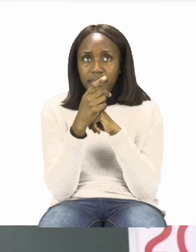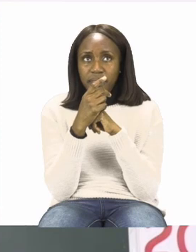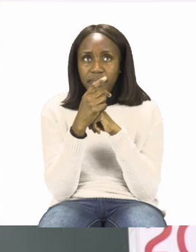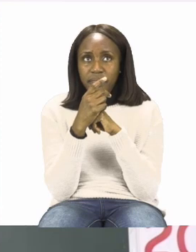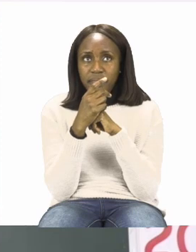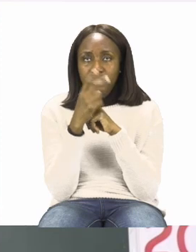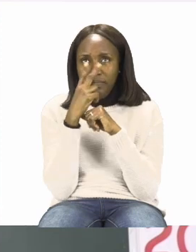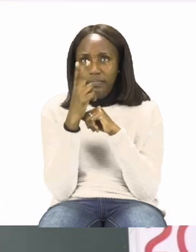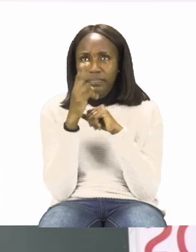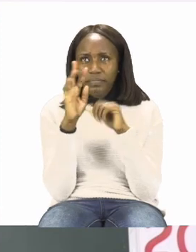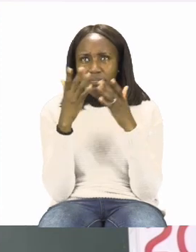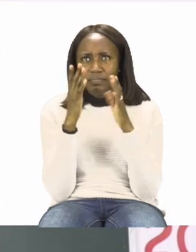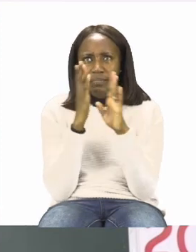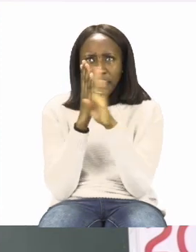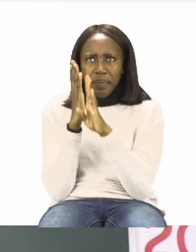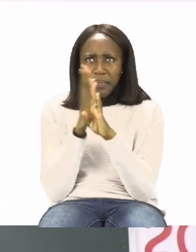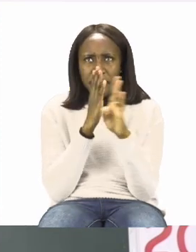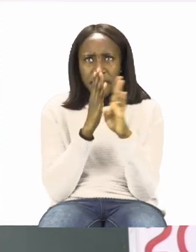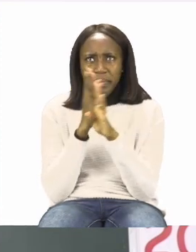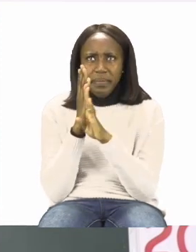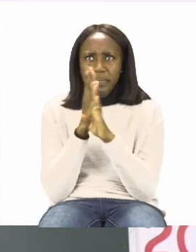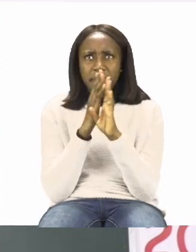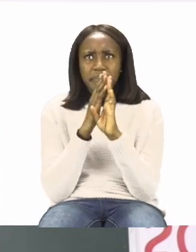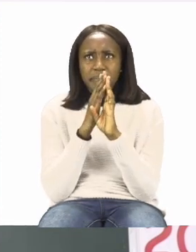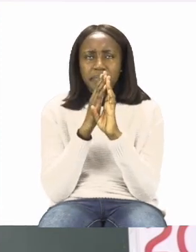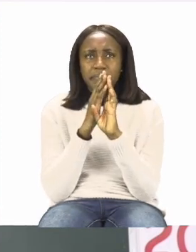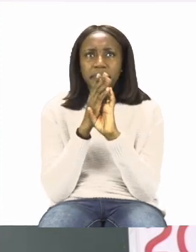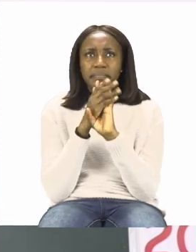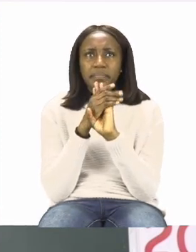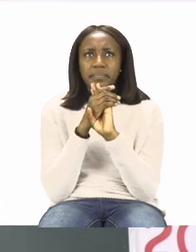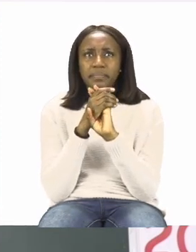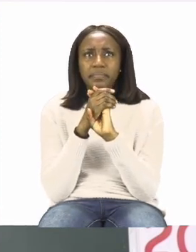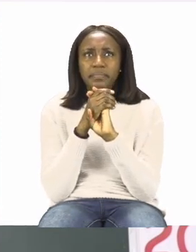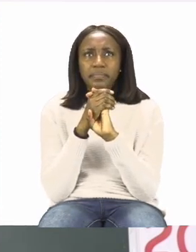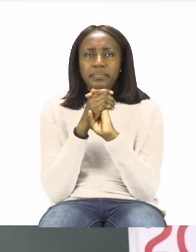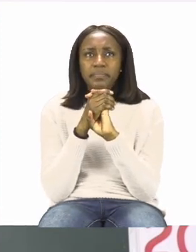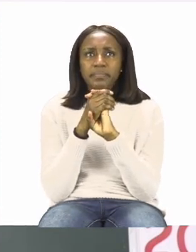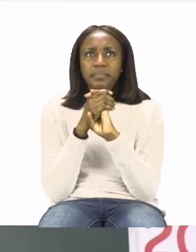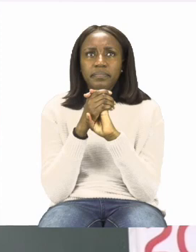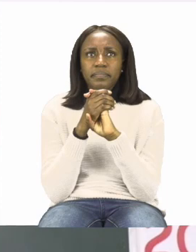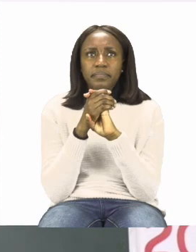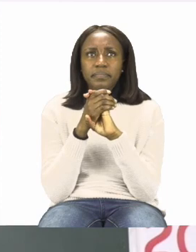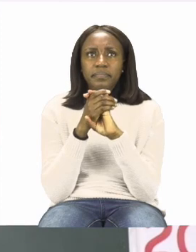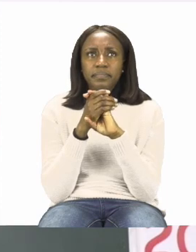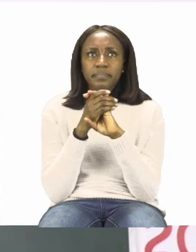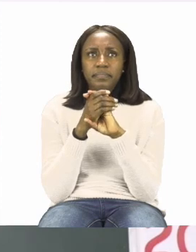and see if we have completed the pattern correctly.